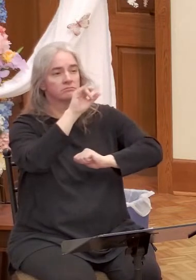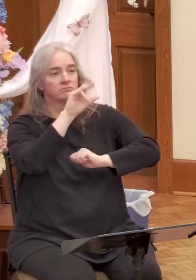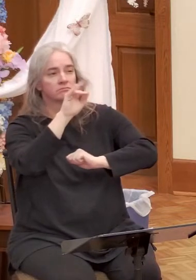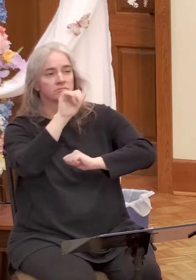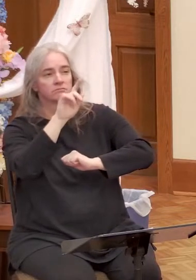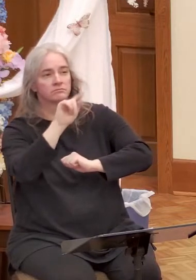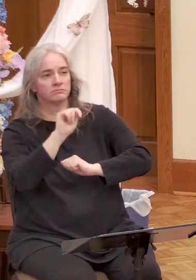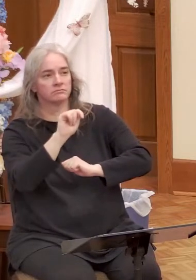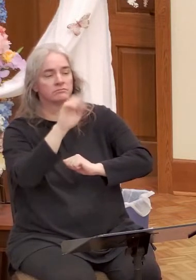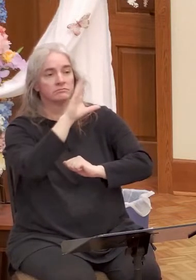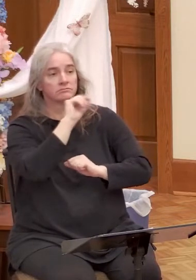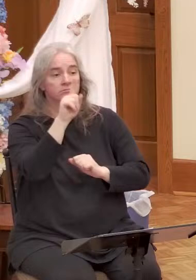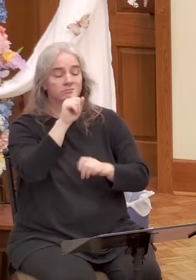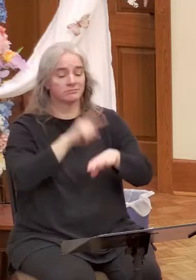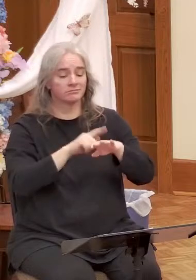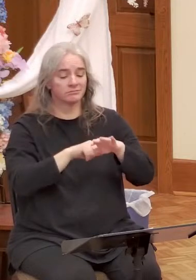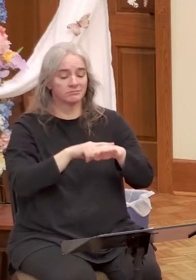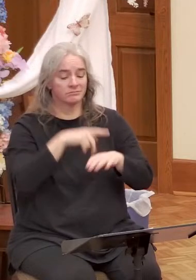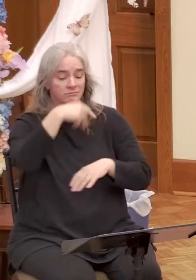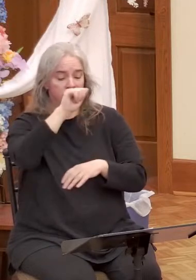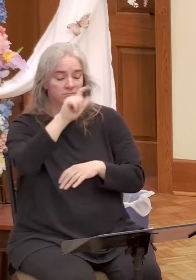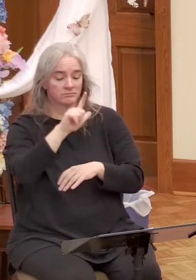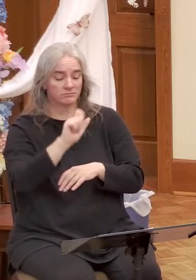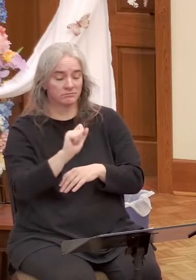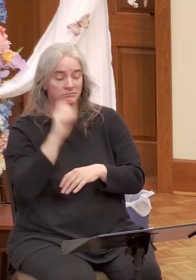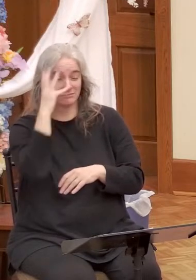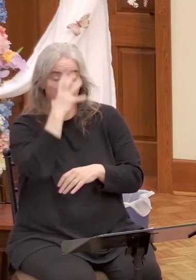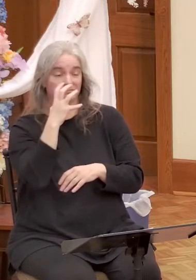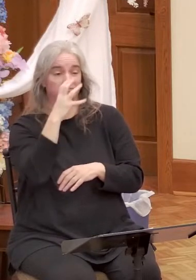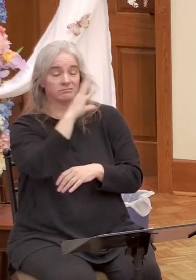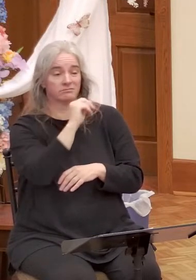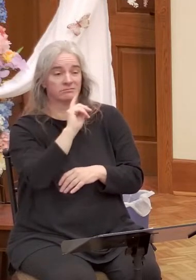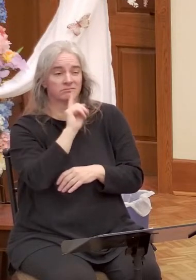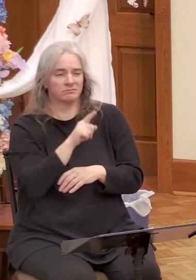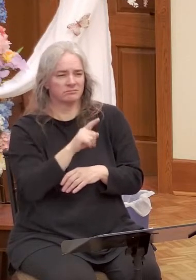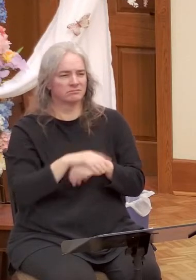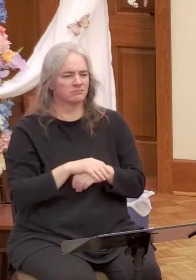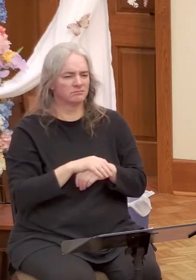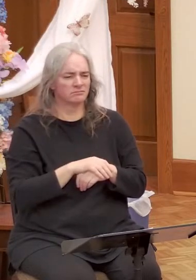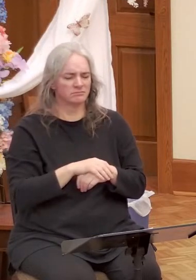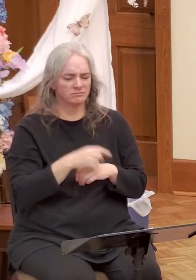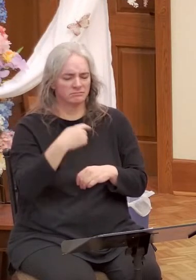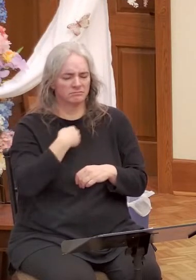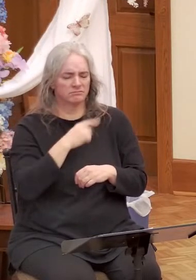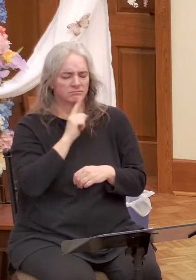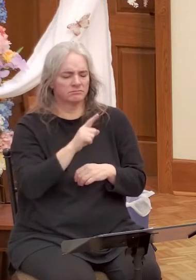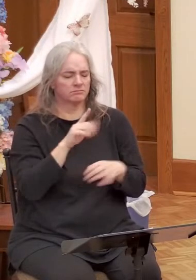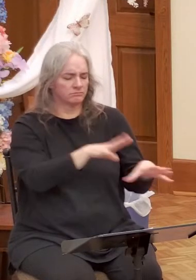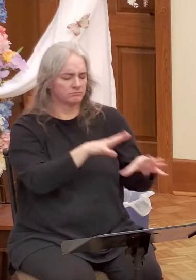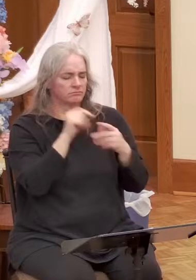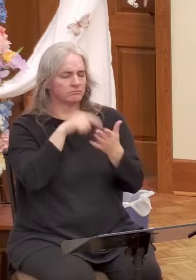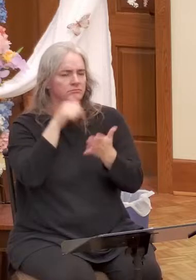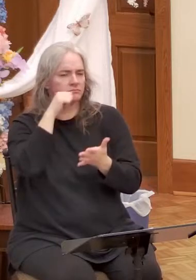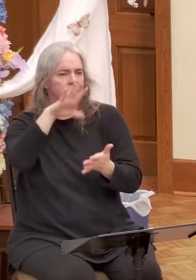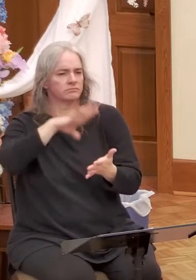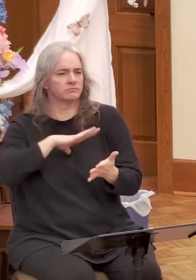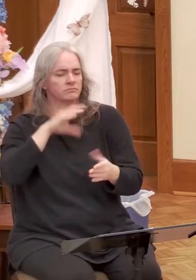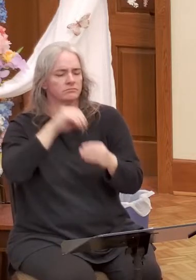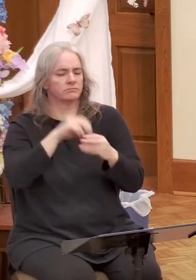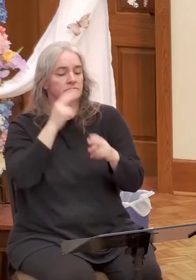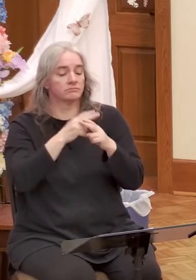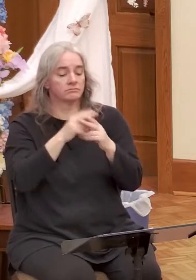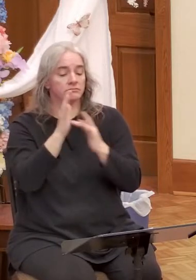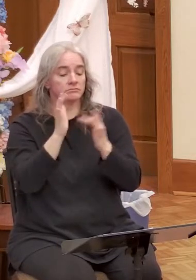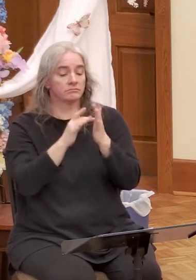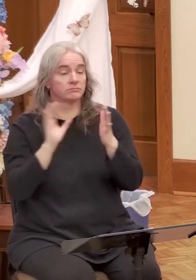the spirit, "In the name of Jesus Christ, I command you to leave this woman." It left her at that moment. When her employers